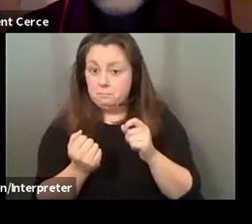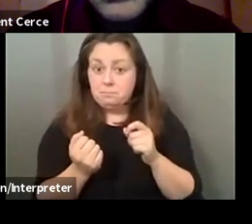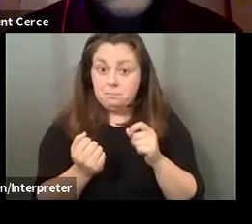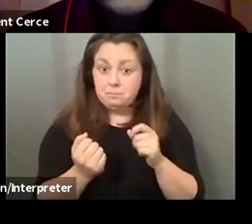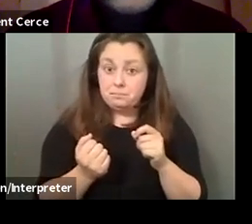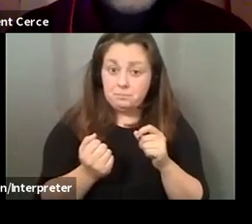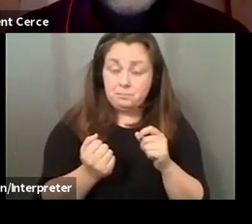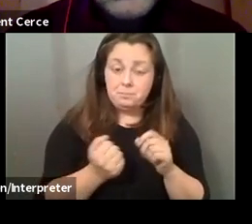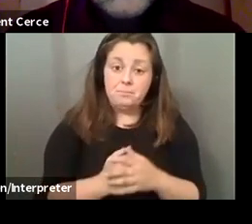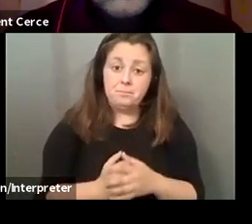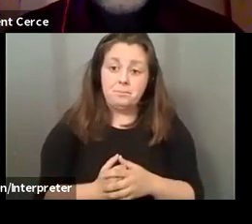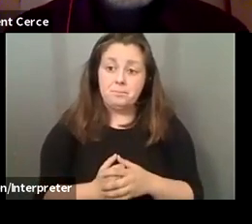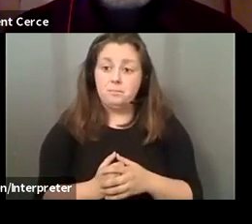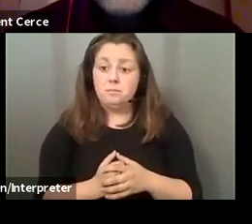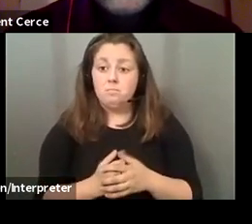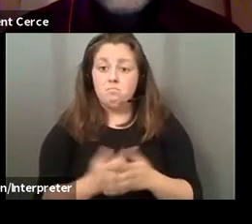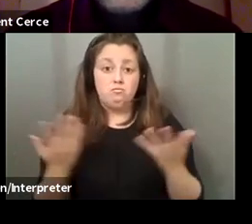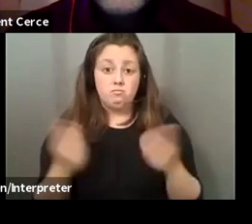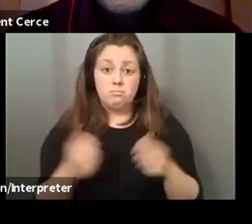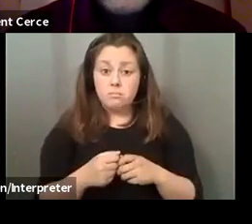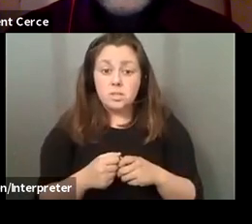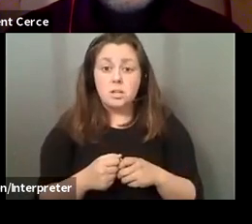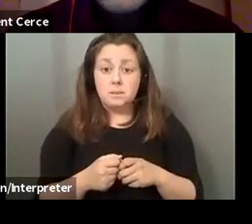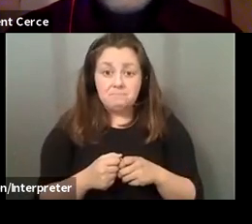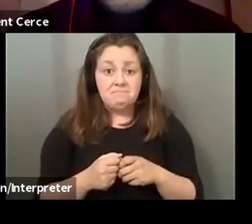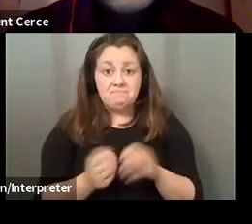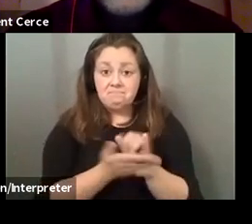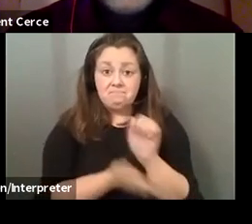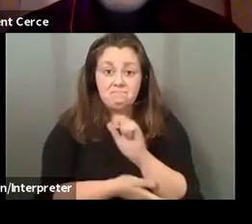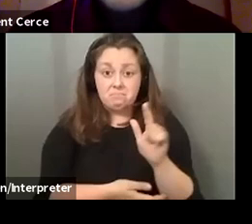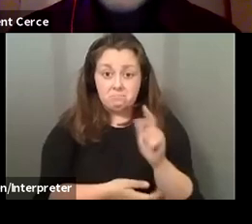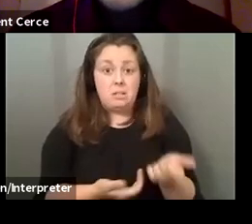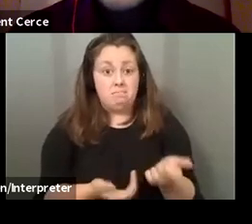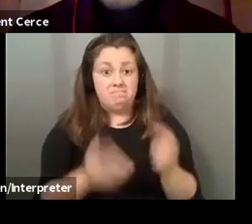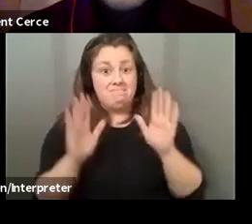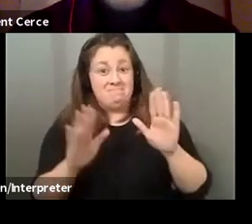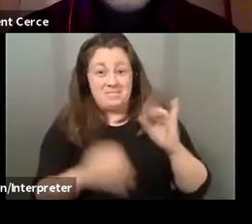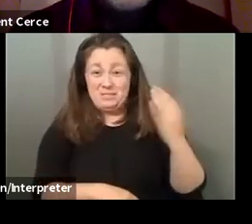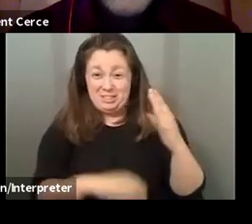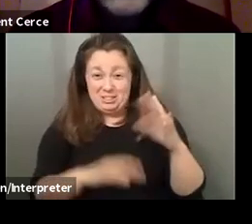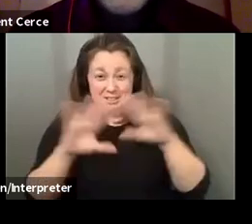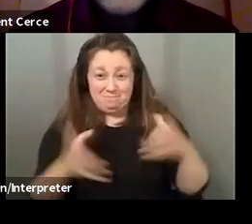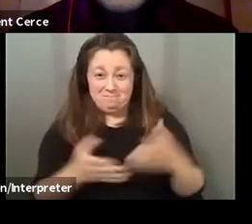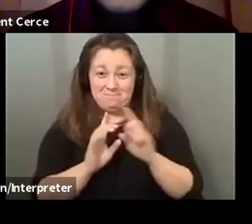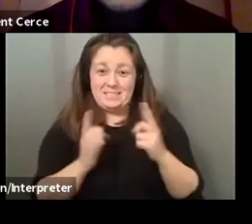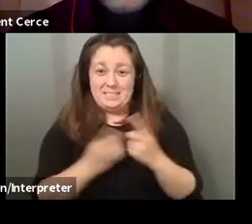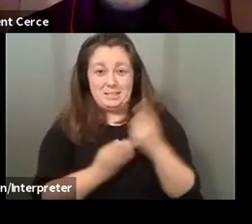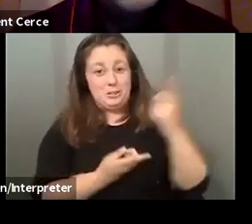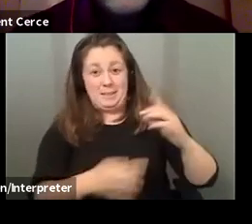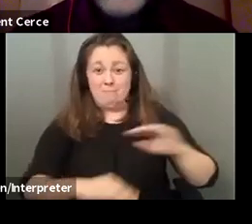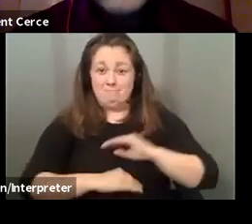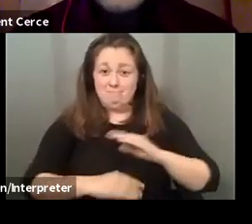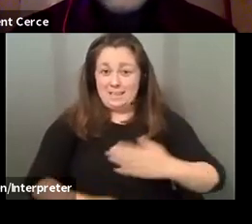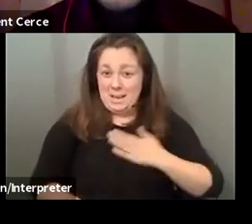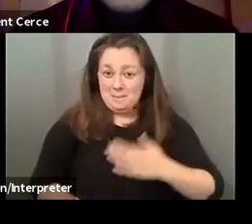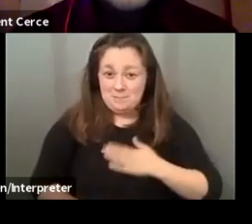supported us through that process. And so that is it. We did a great job as a district. They were very happy with us, and